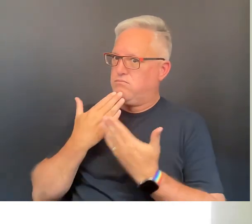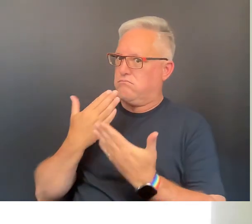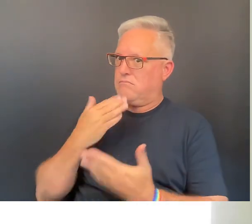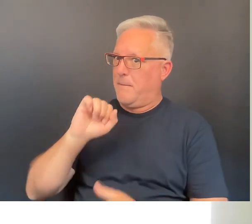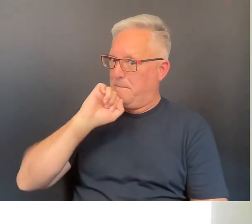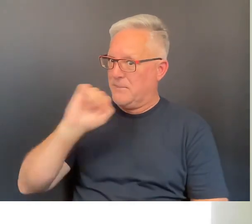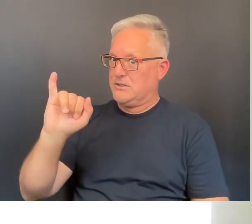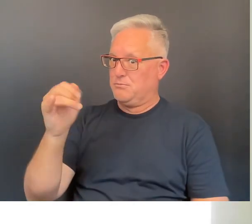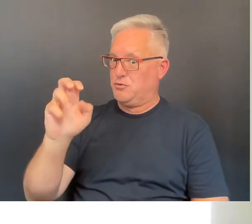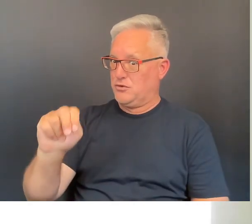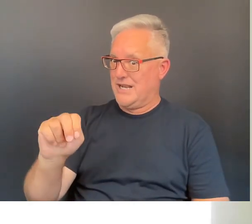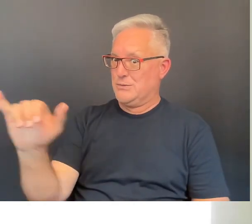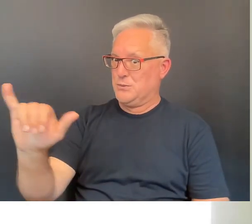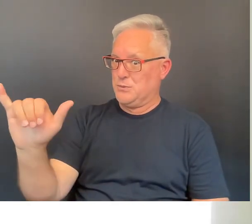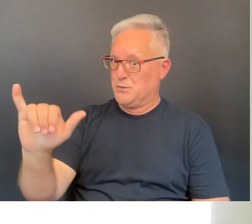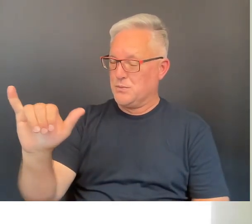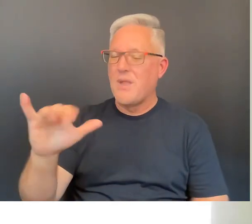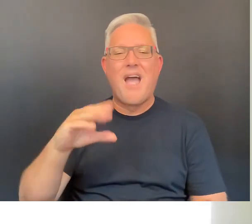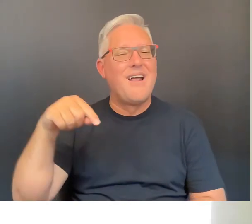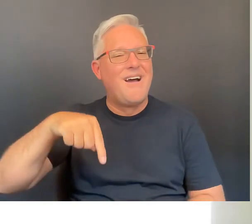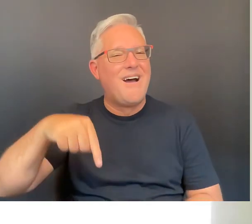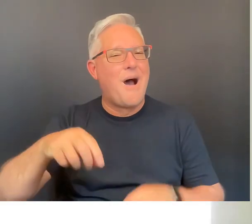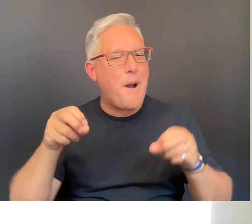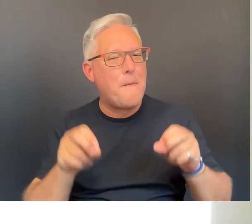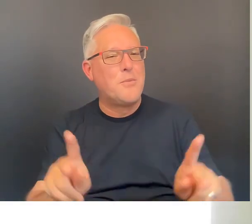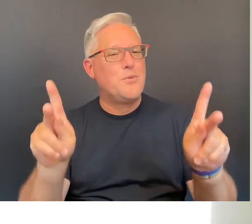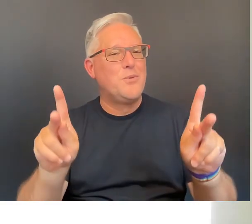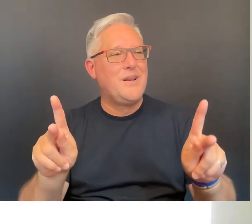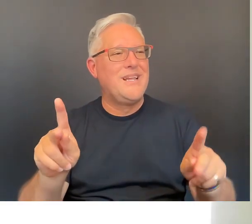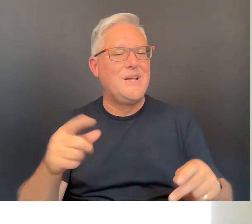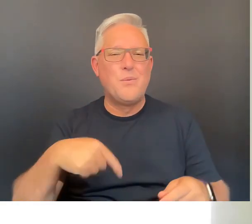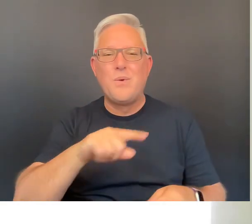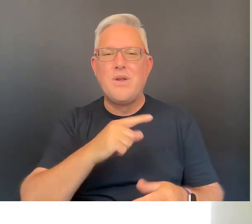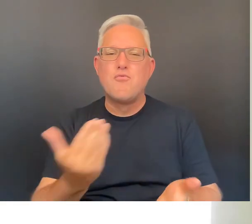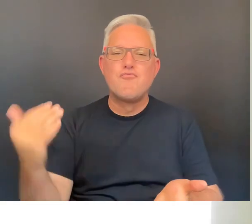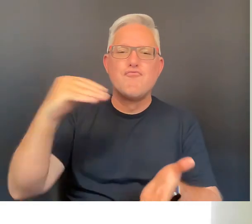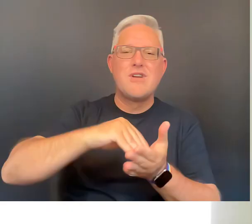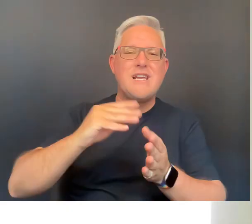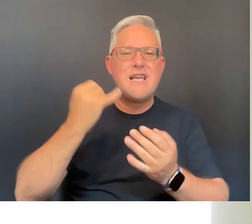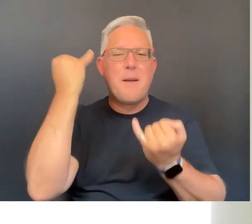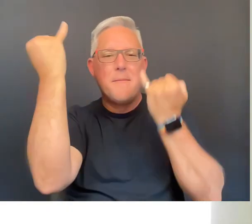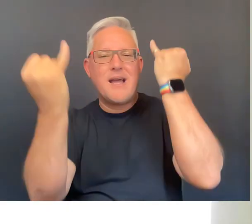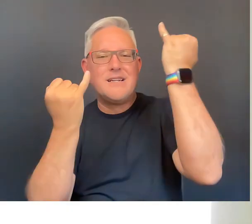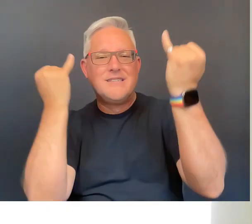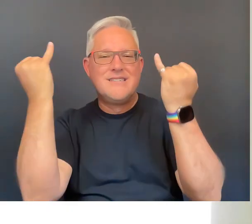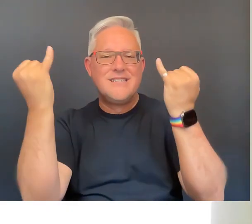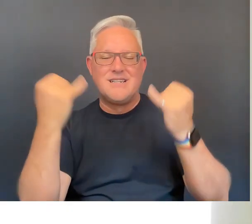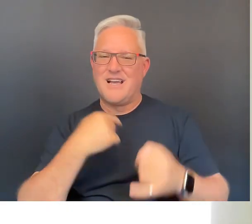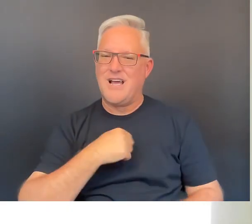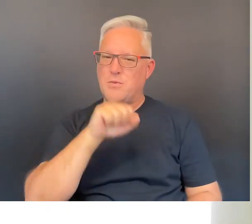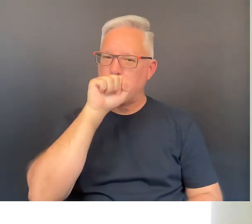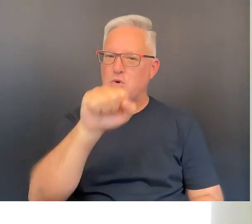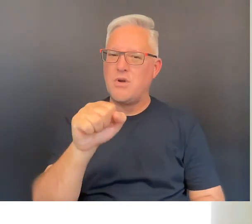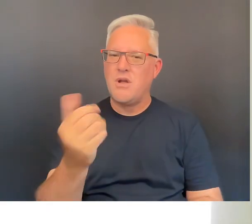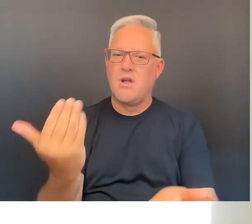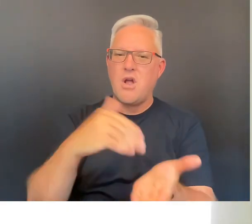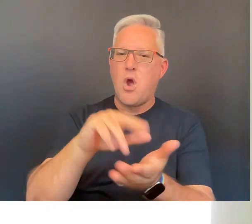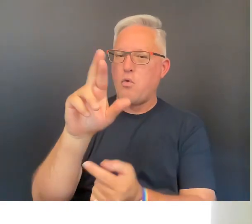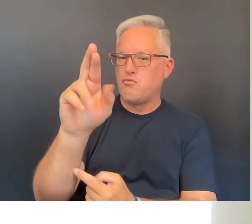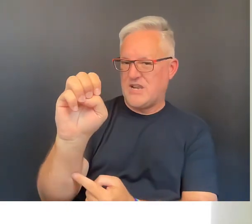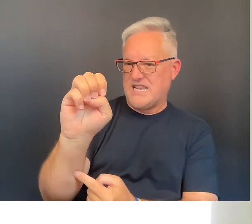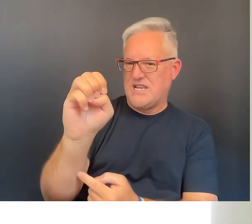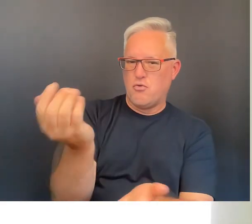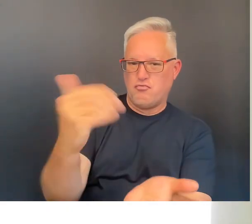and this opportunity for us to reimagine. I like using the word